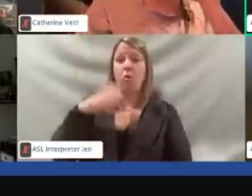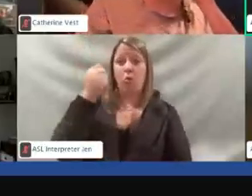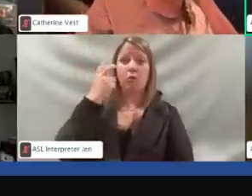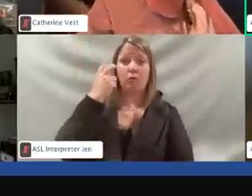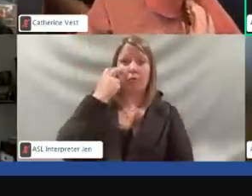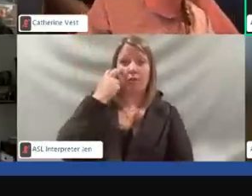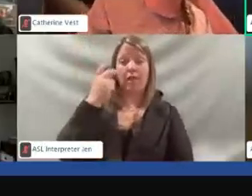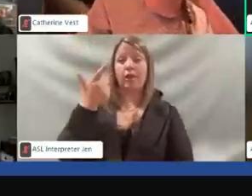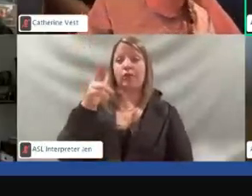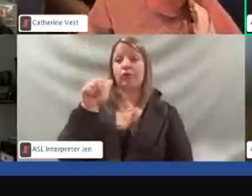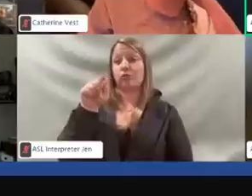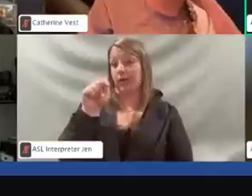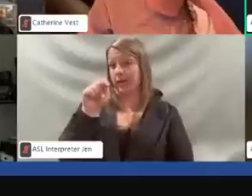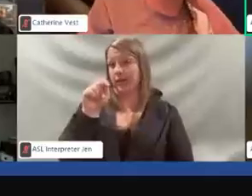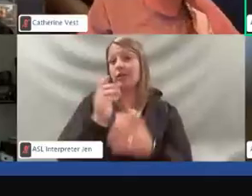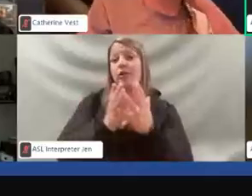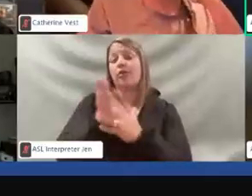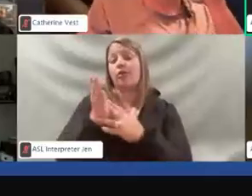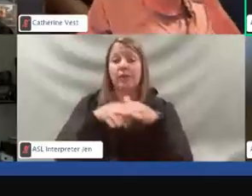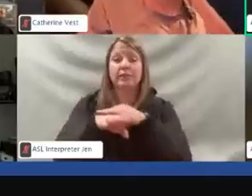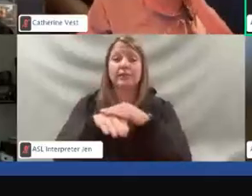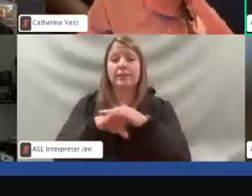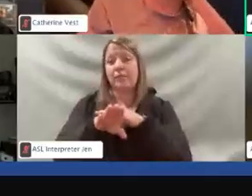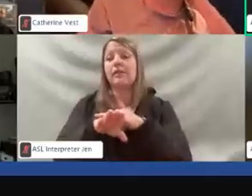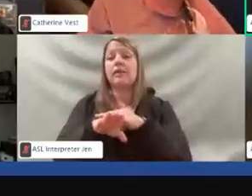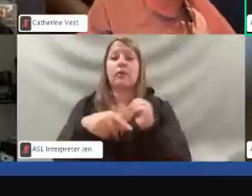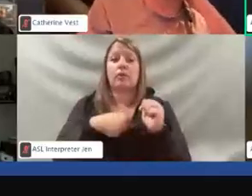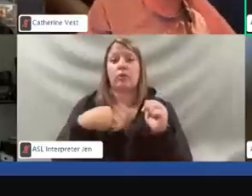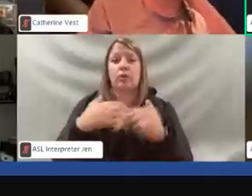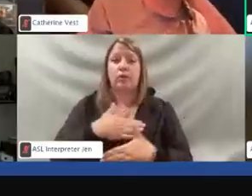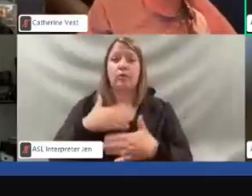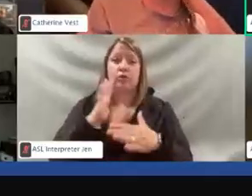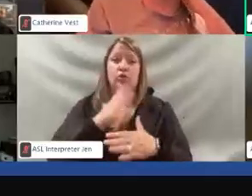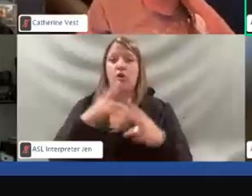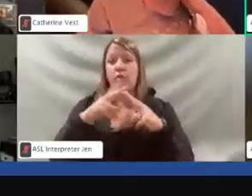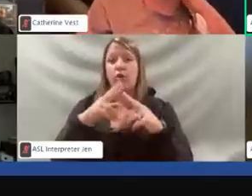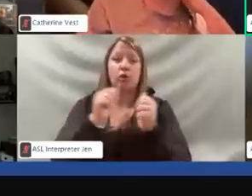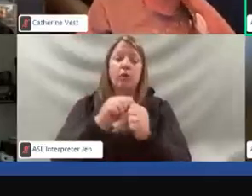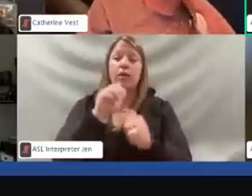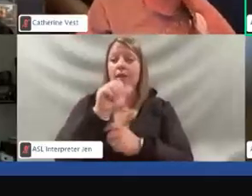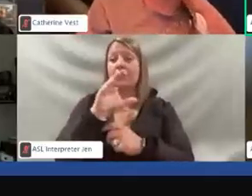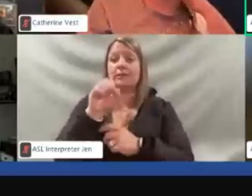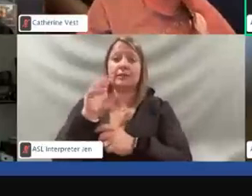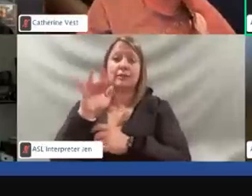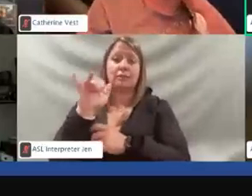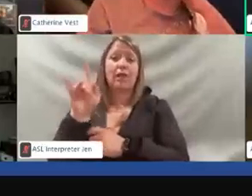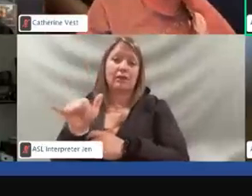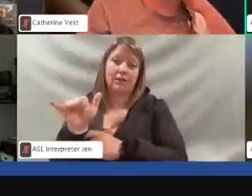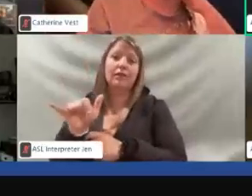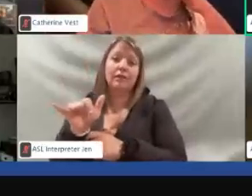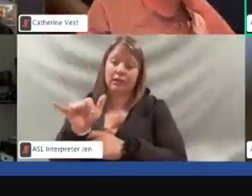grant subgrantee through accessibility. So we appreciate our partnership with accessibility